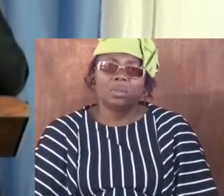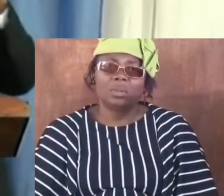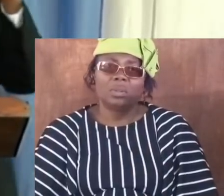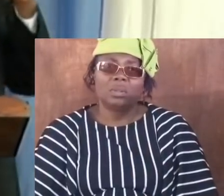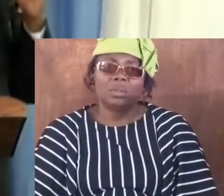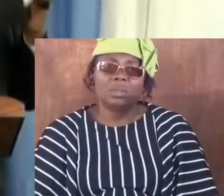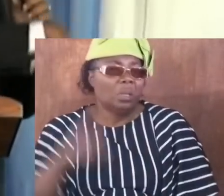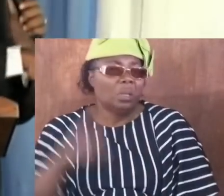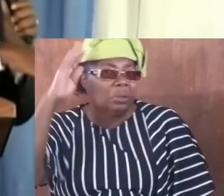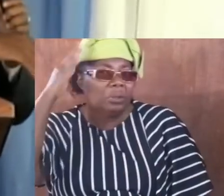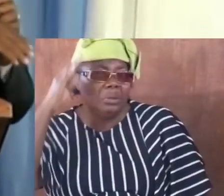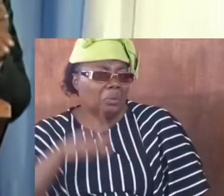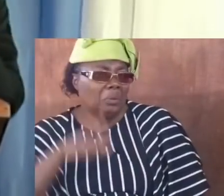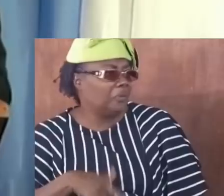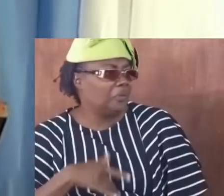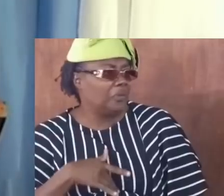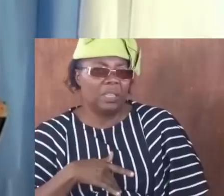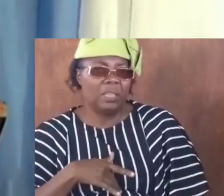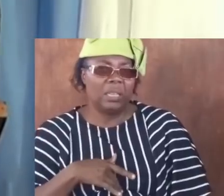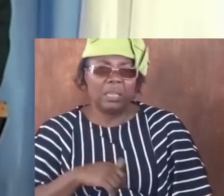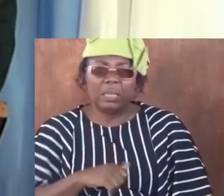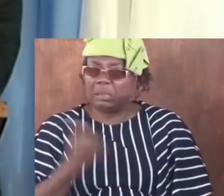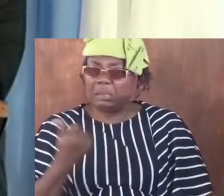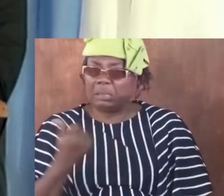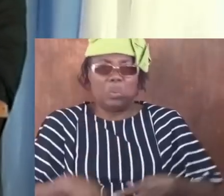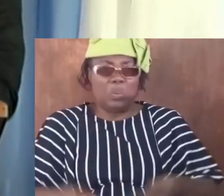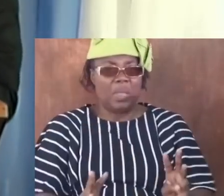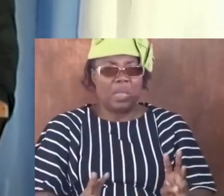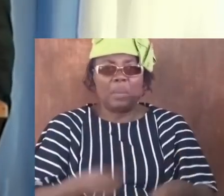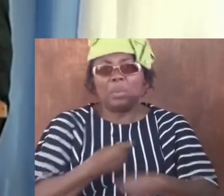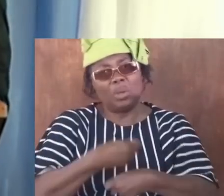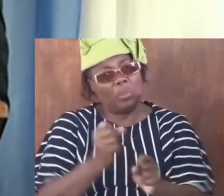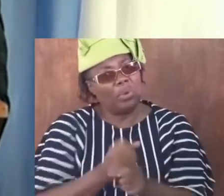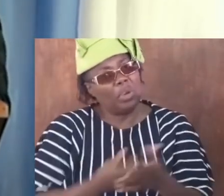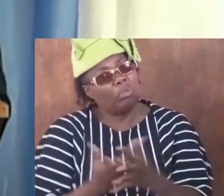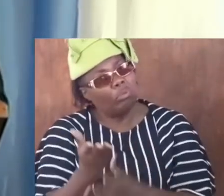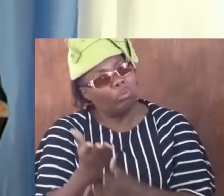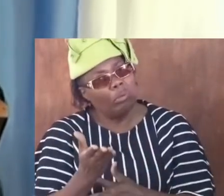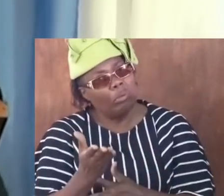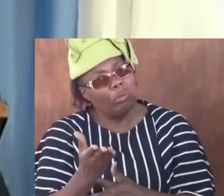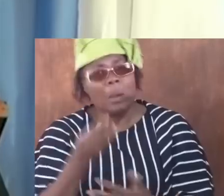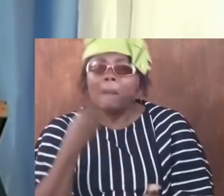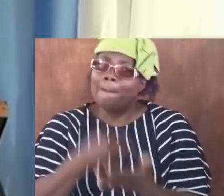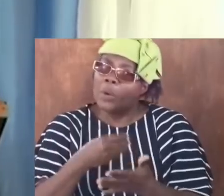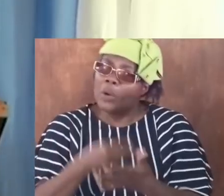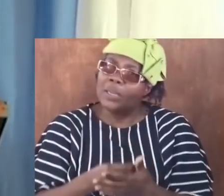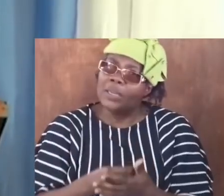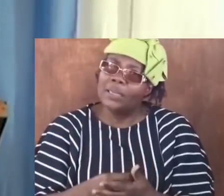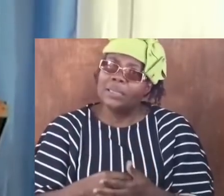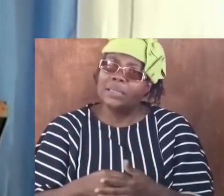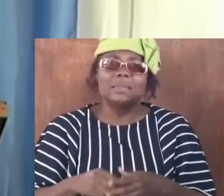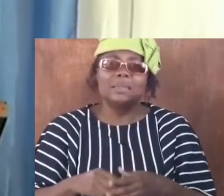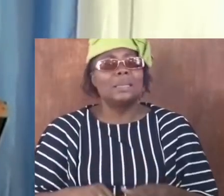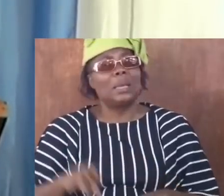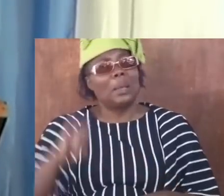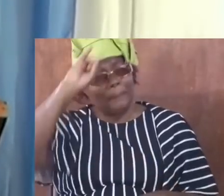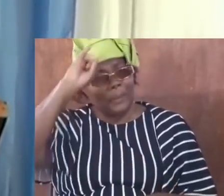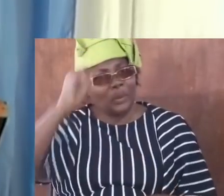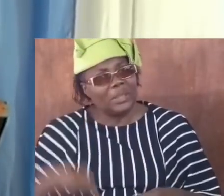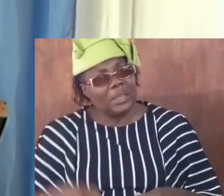get sidetracked when we talk about a breakthrough for you. Because money is so important there, but there is so much